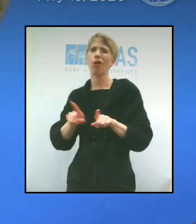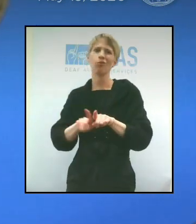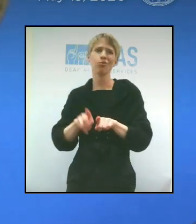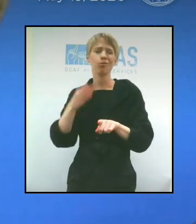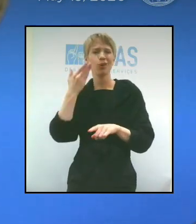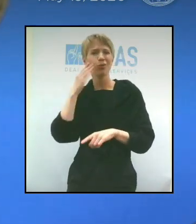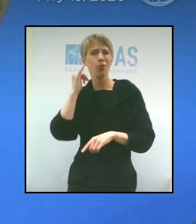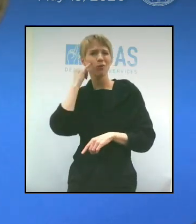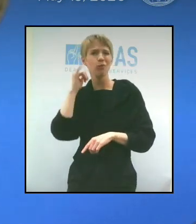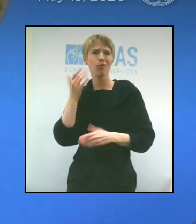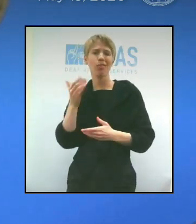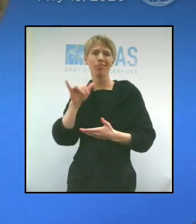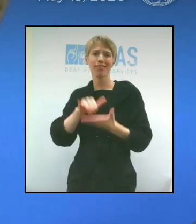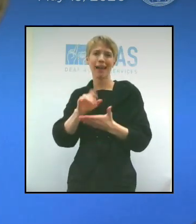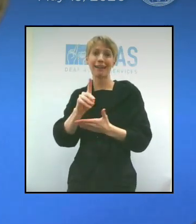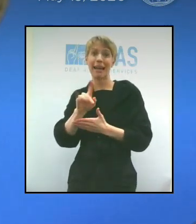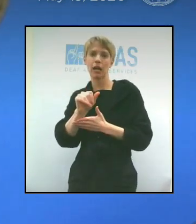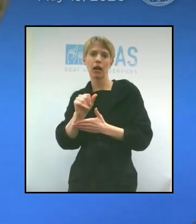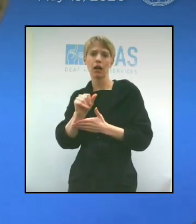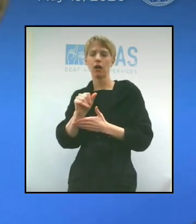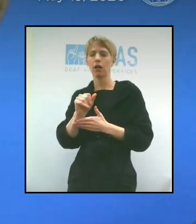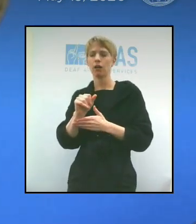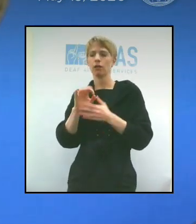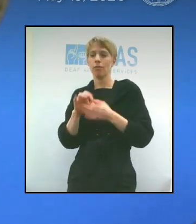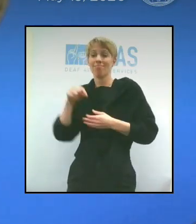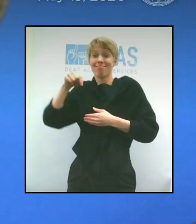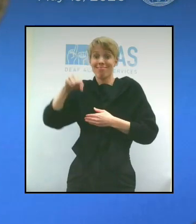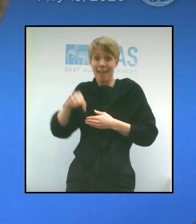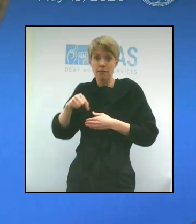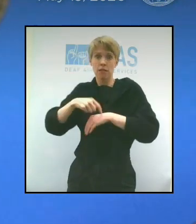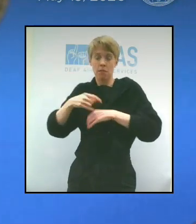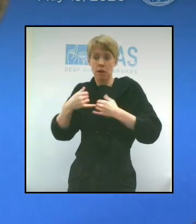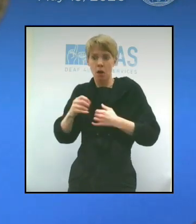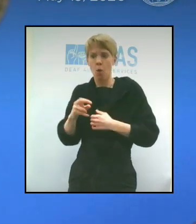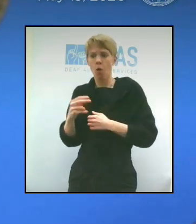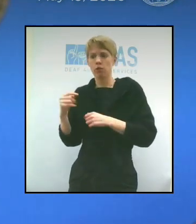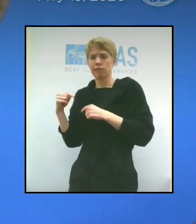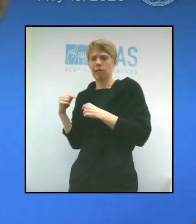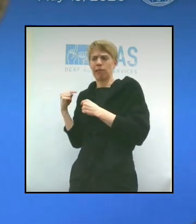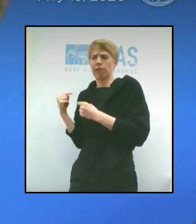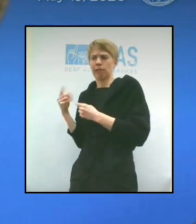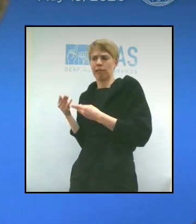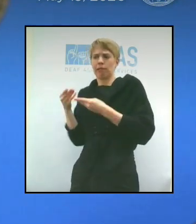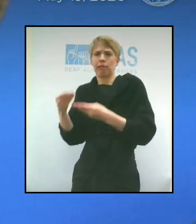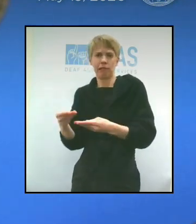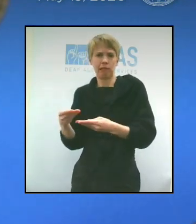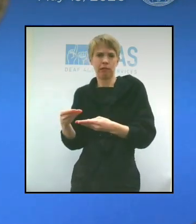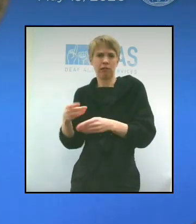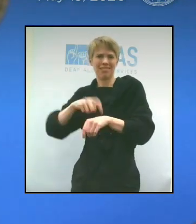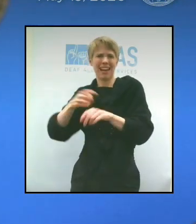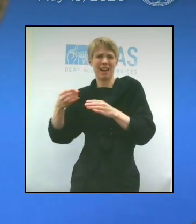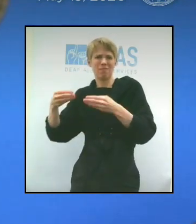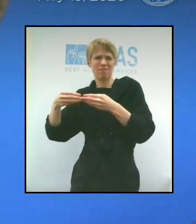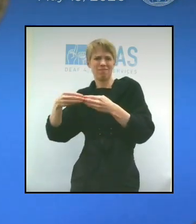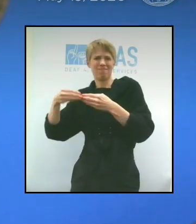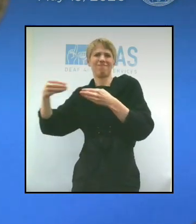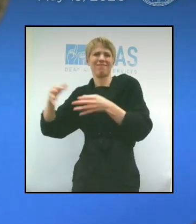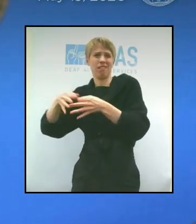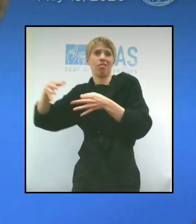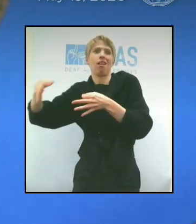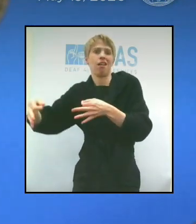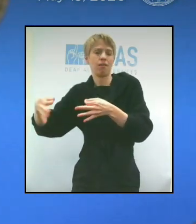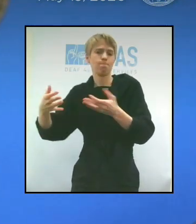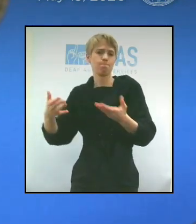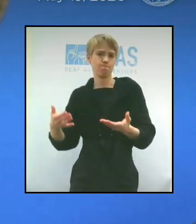clean it up and they take out individuals who are not county residents. We get the raw hospitalization data, simple as